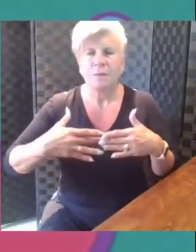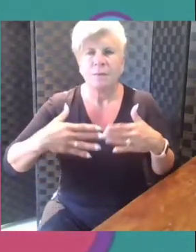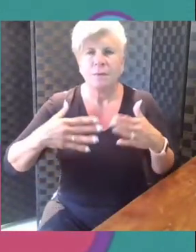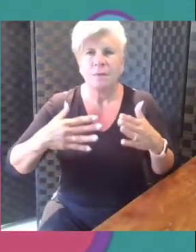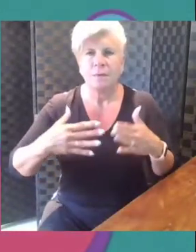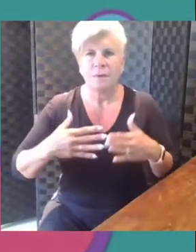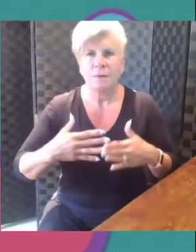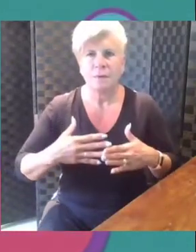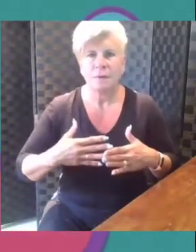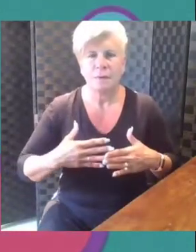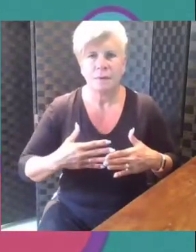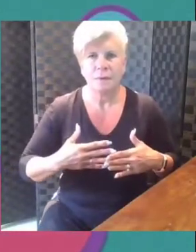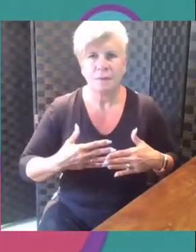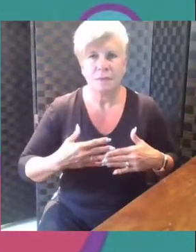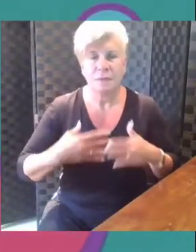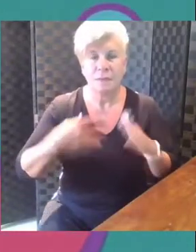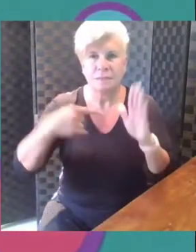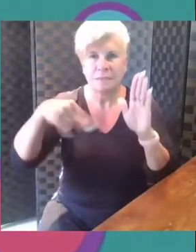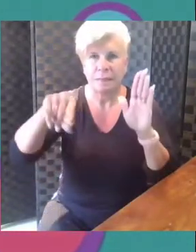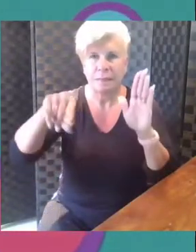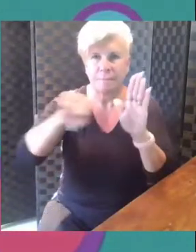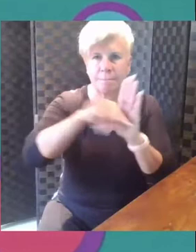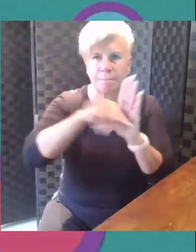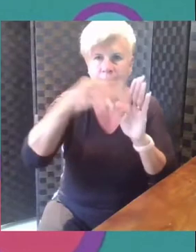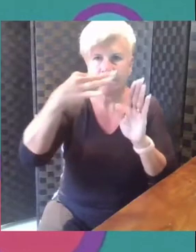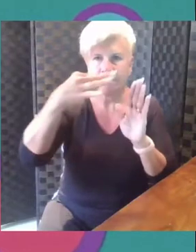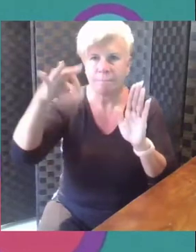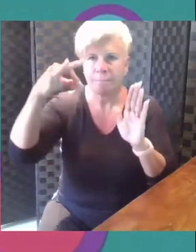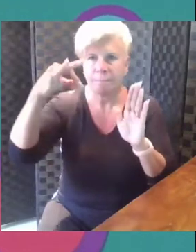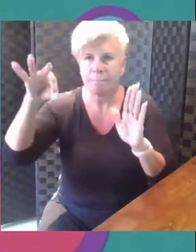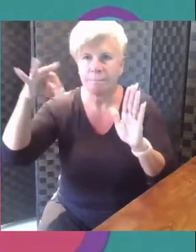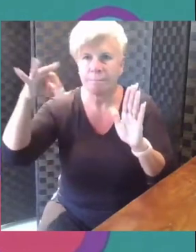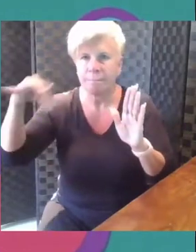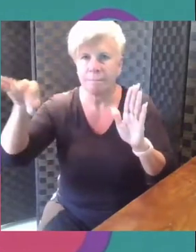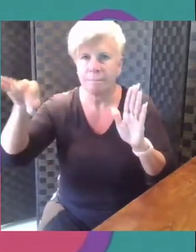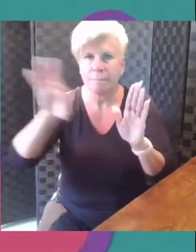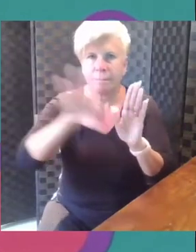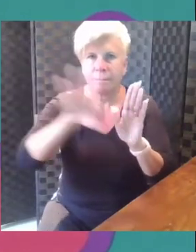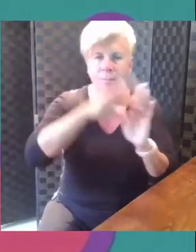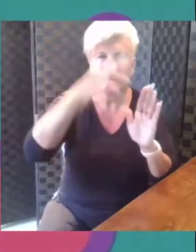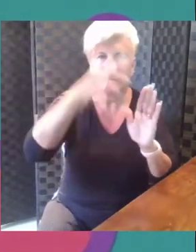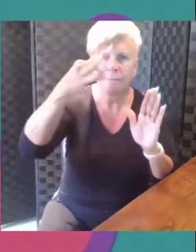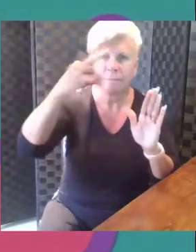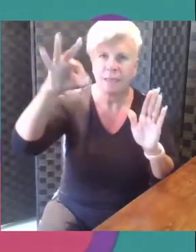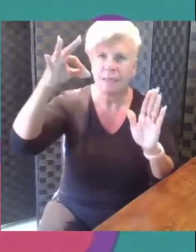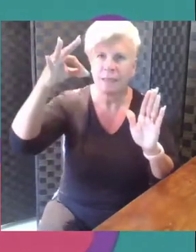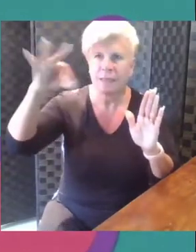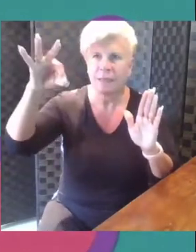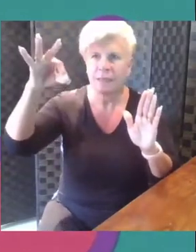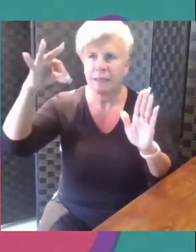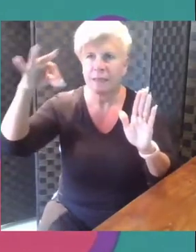This bell is ringing right now. Can you hear that?